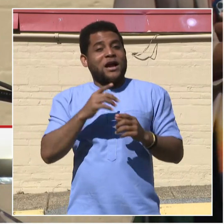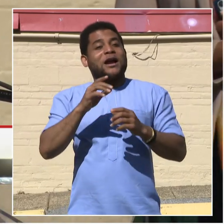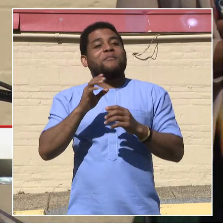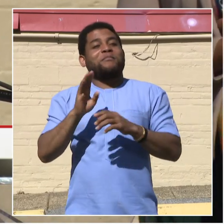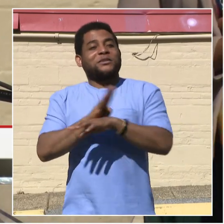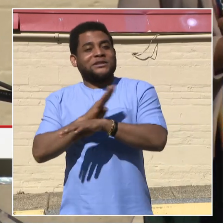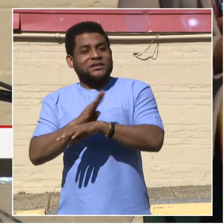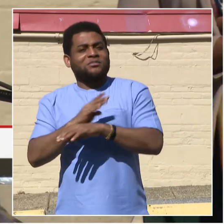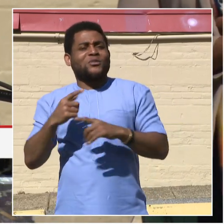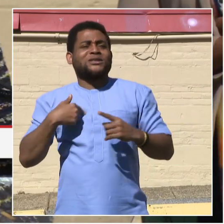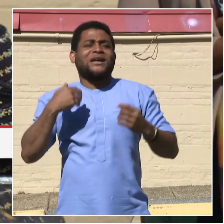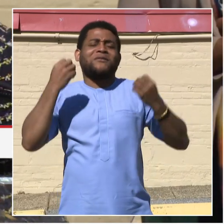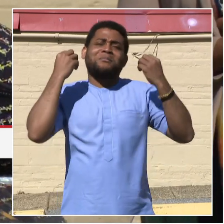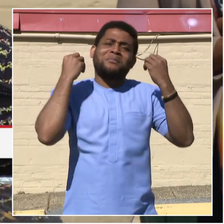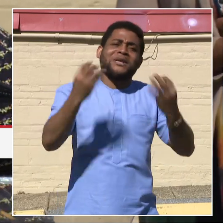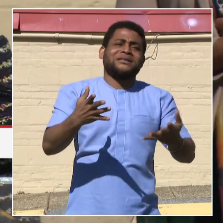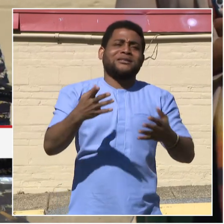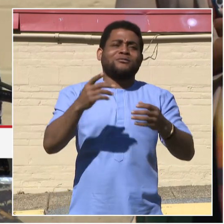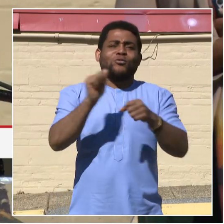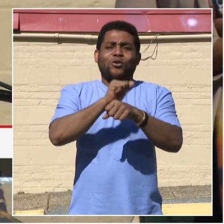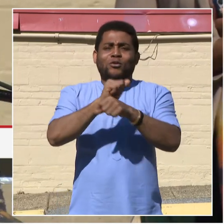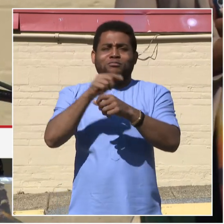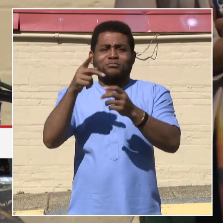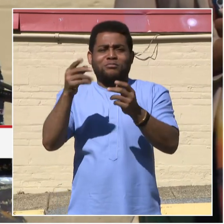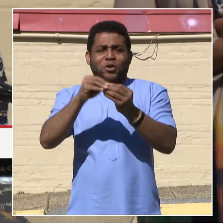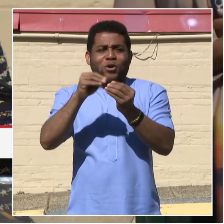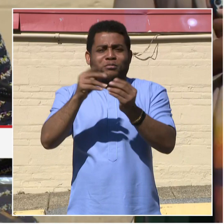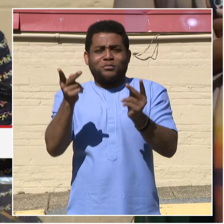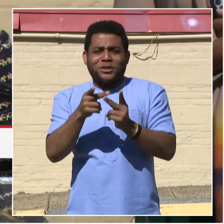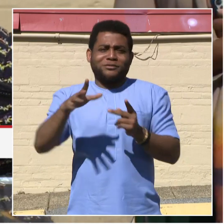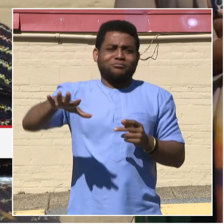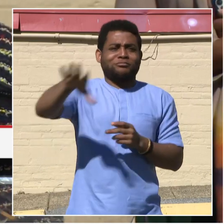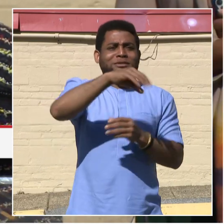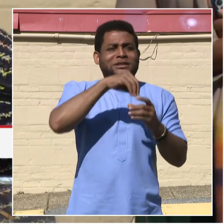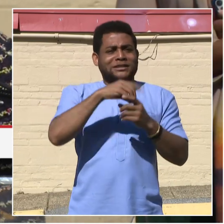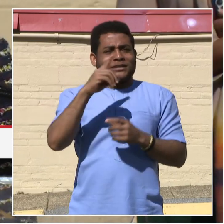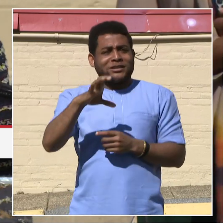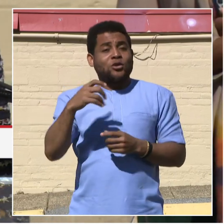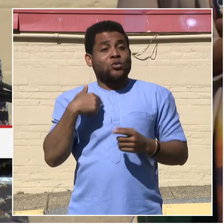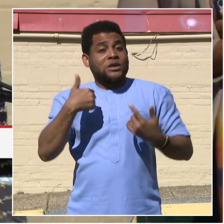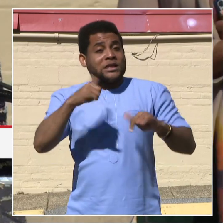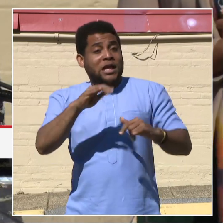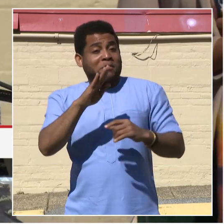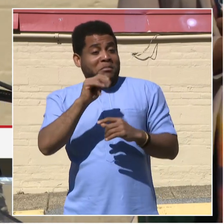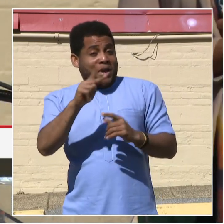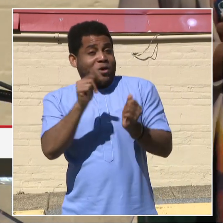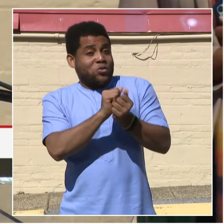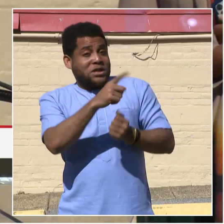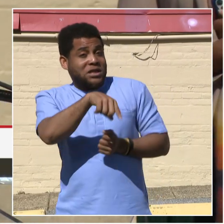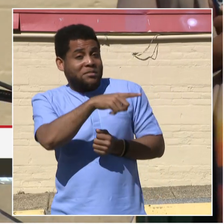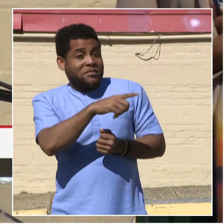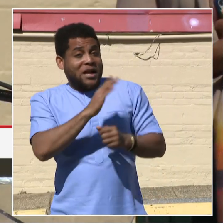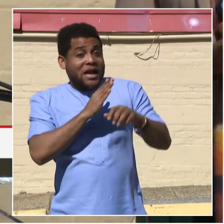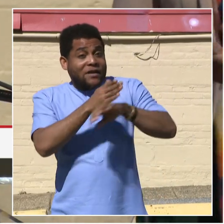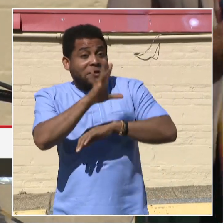more locations now. We still bank there after 77 years.